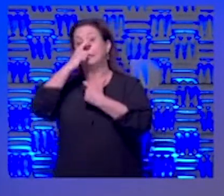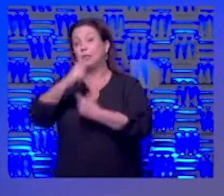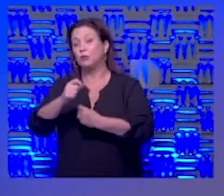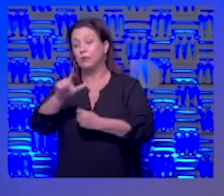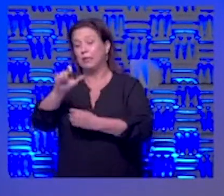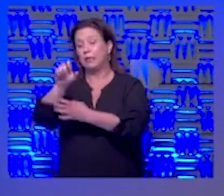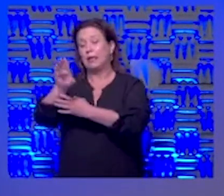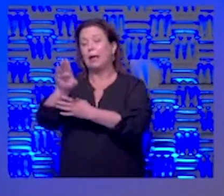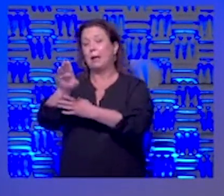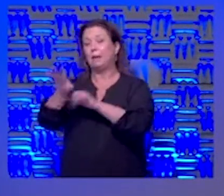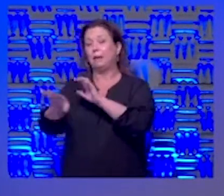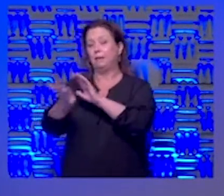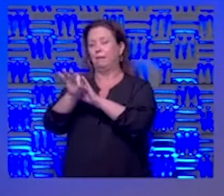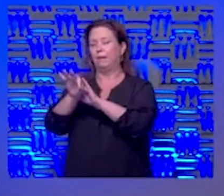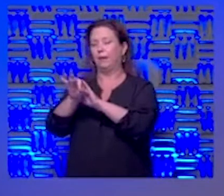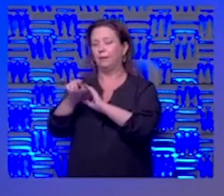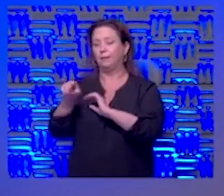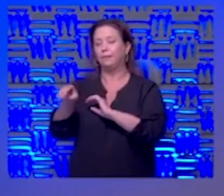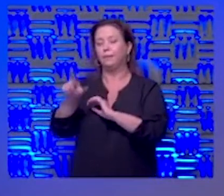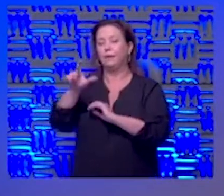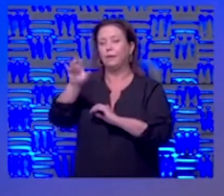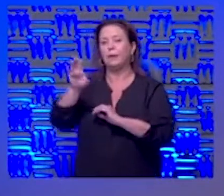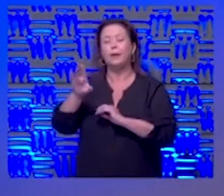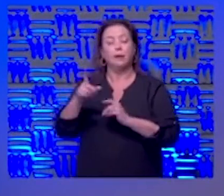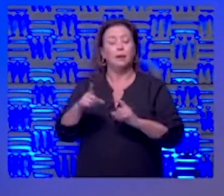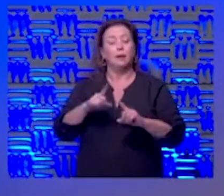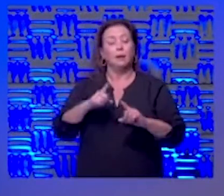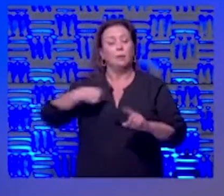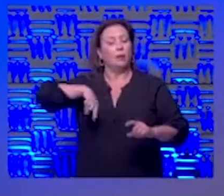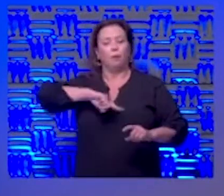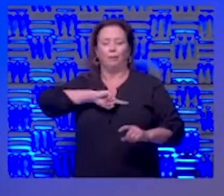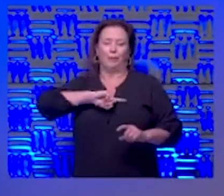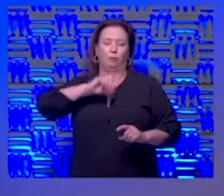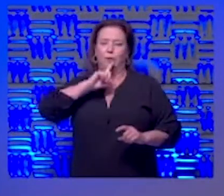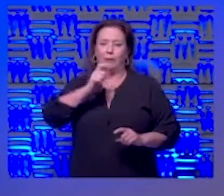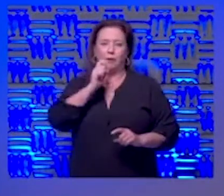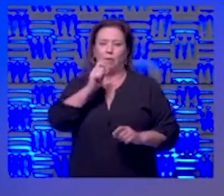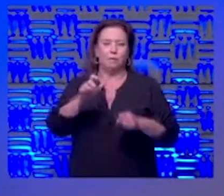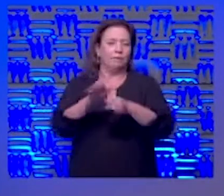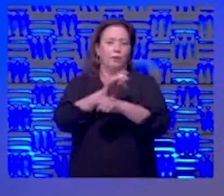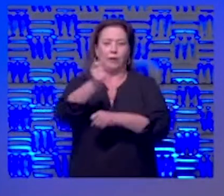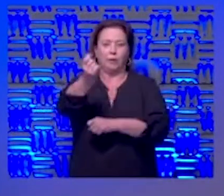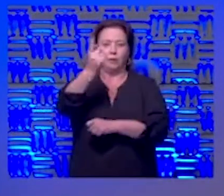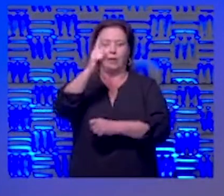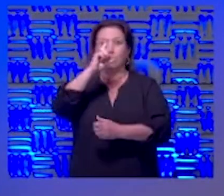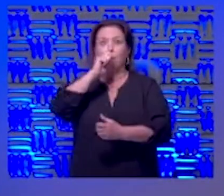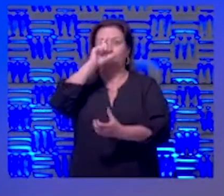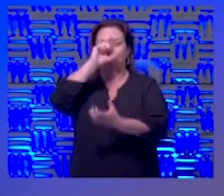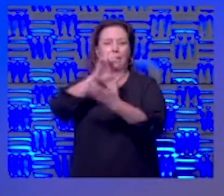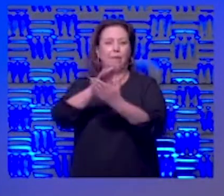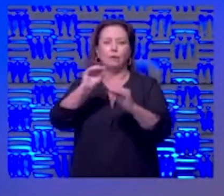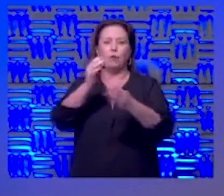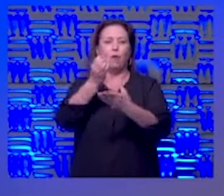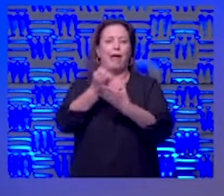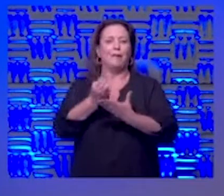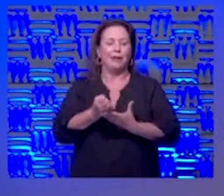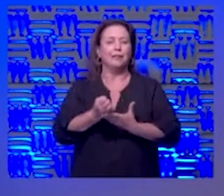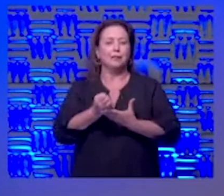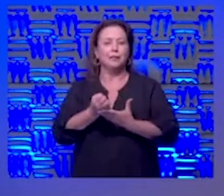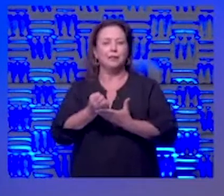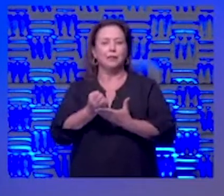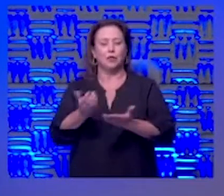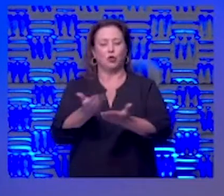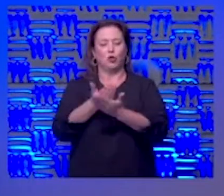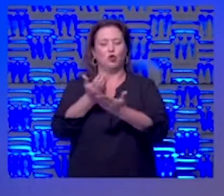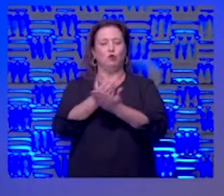in the lab. It's one thing to consider, but certainly we don't really understand, we don't believe, and there's no evidence that it is a